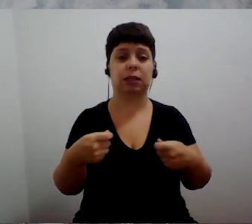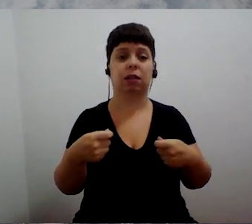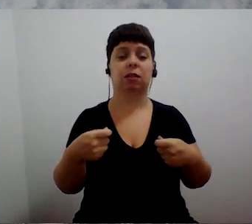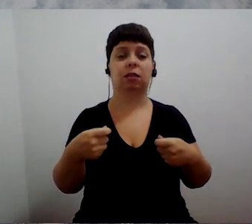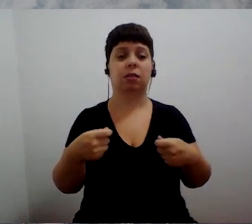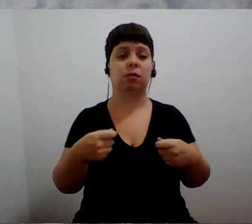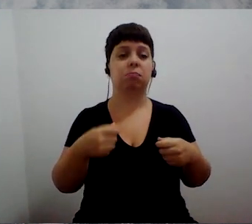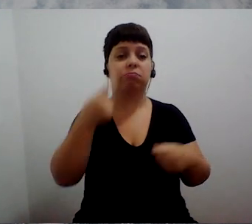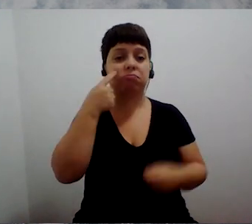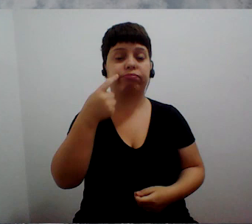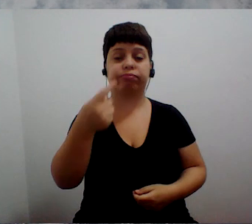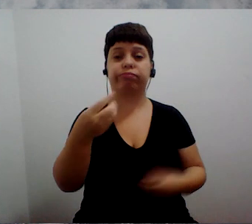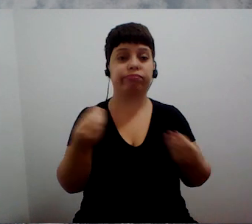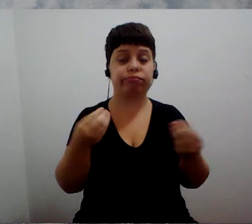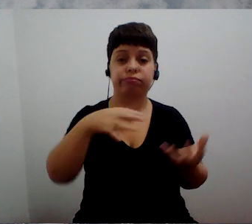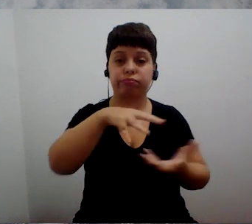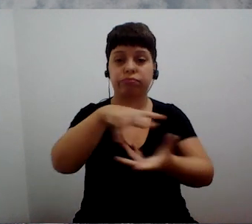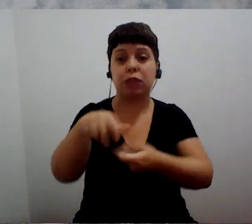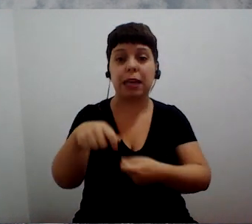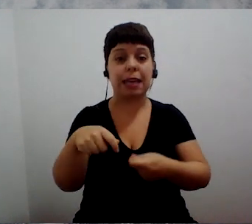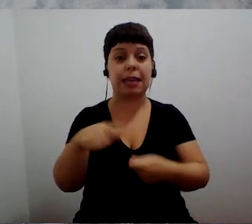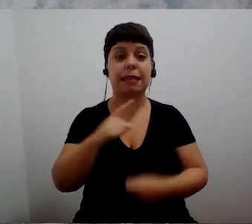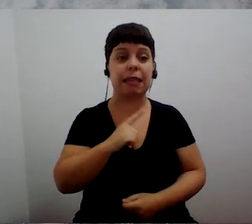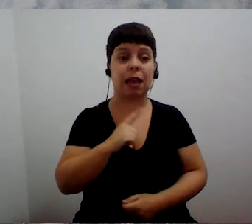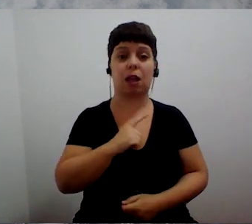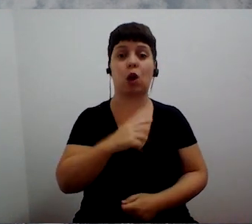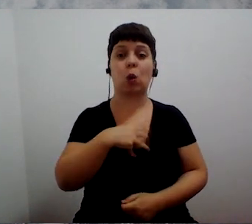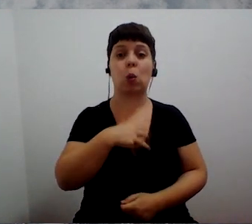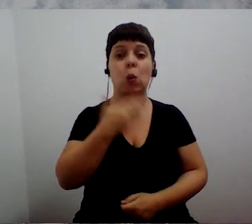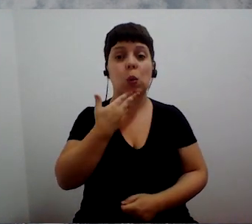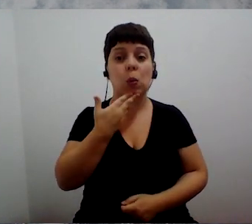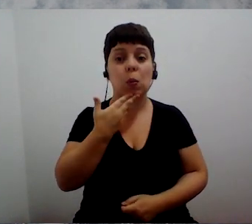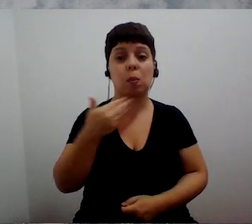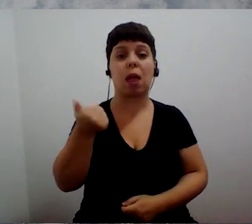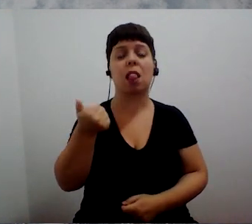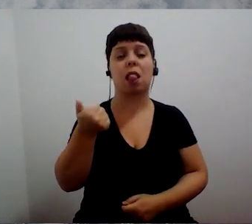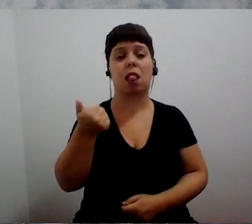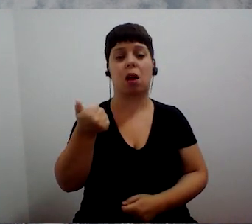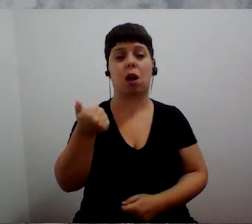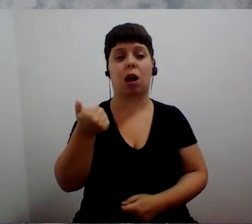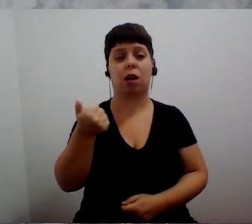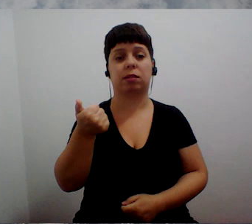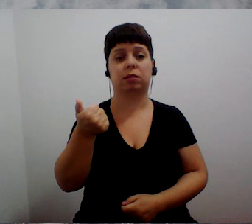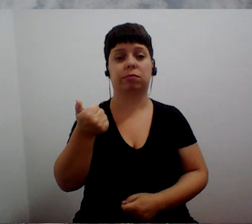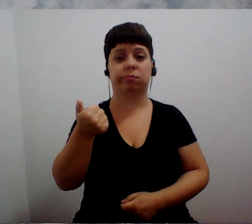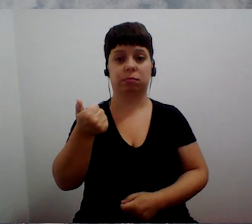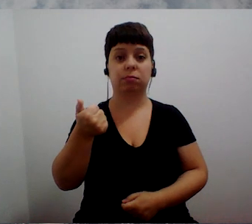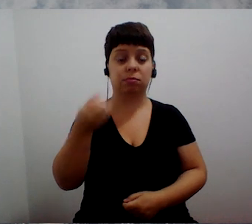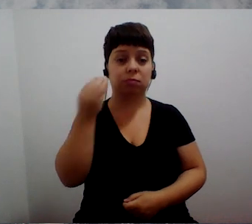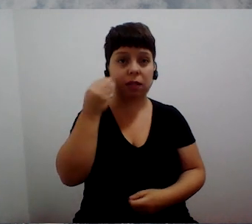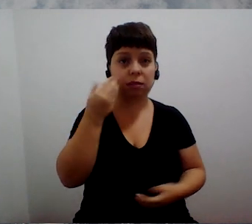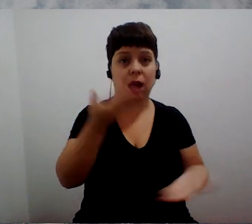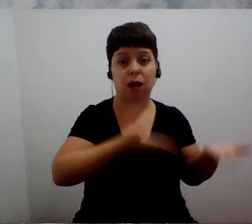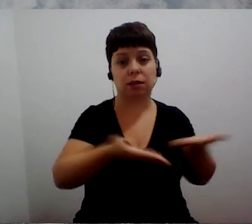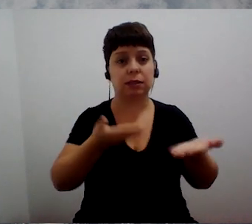mechanisms internationally and to have a better playing field that nowadays is still